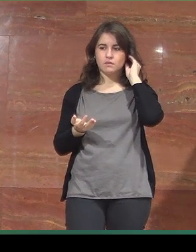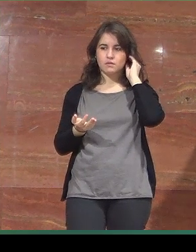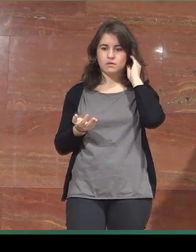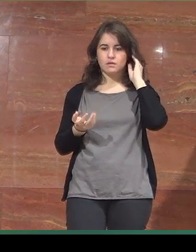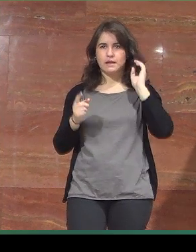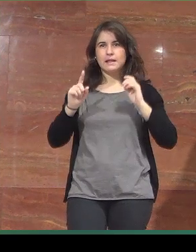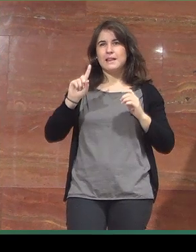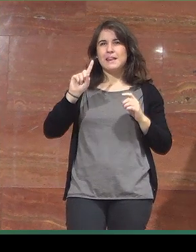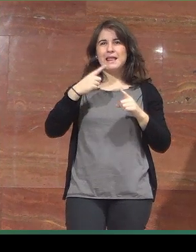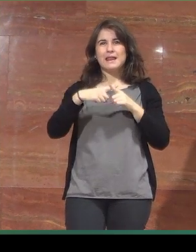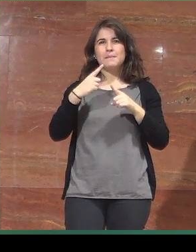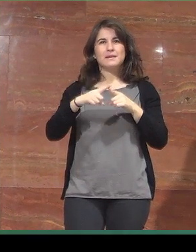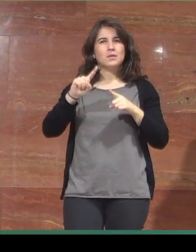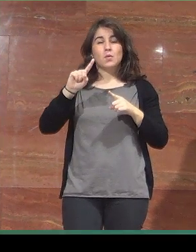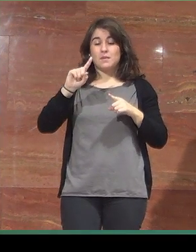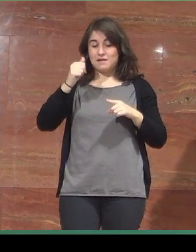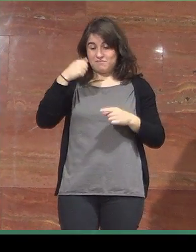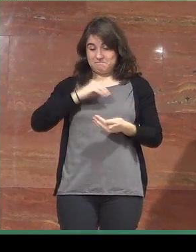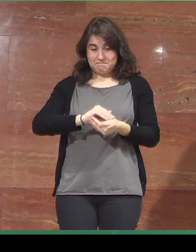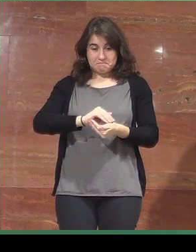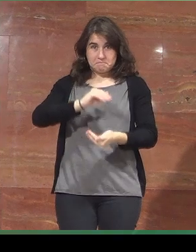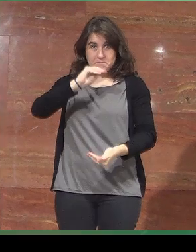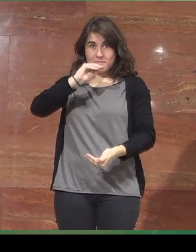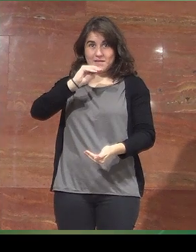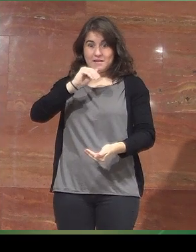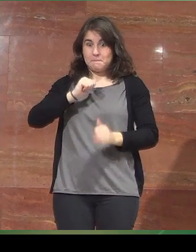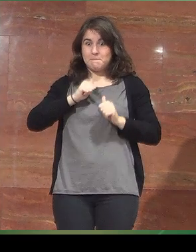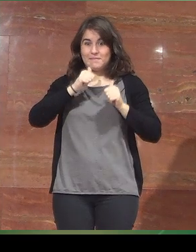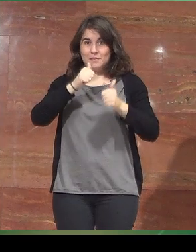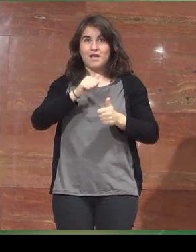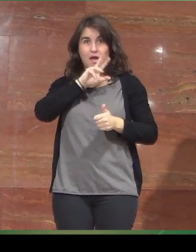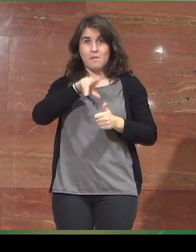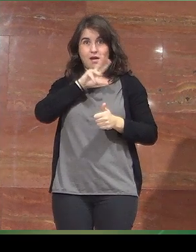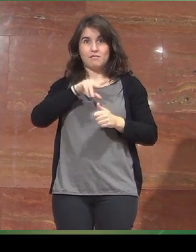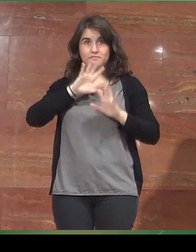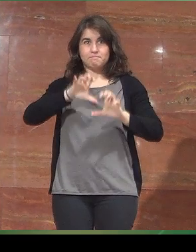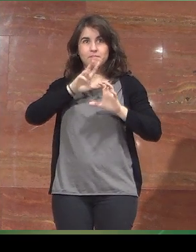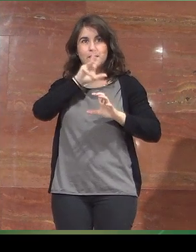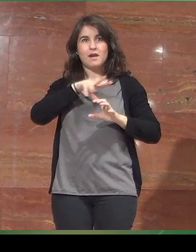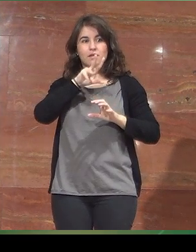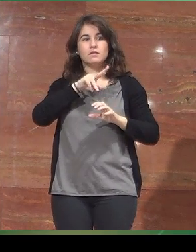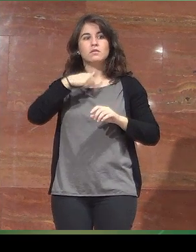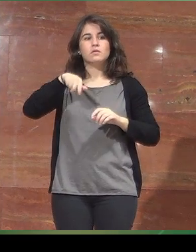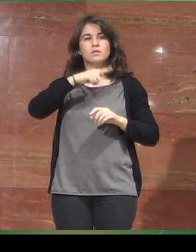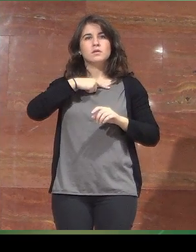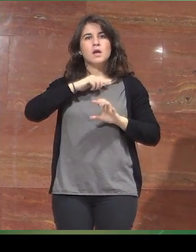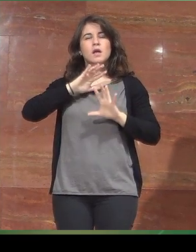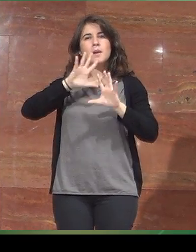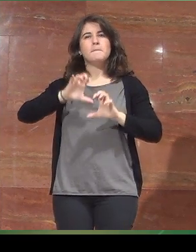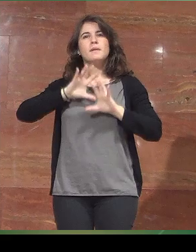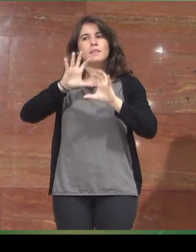1.5 to when we learn the language, is to say this little dog is also a dog, and this is a